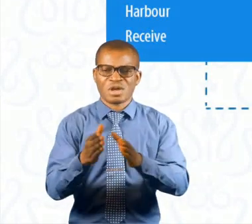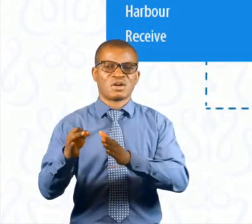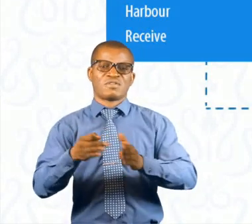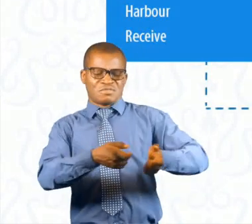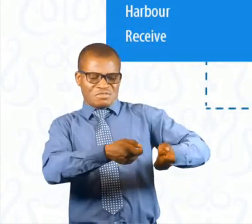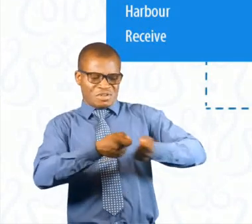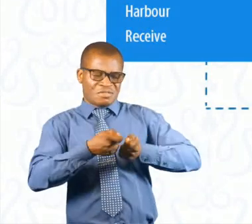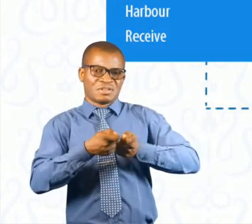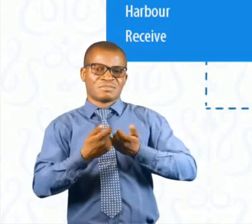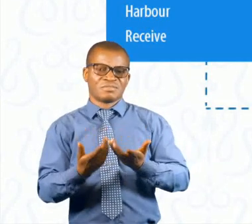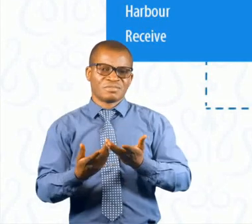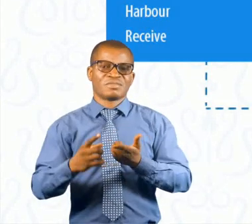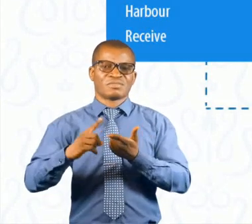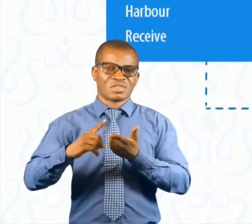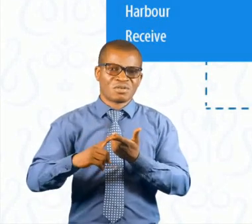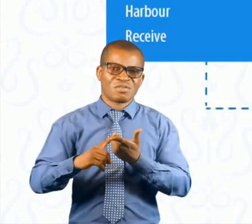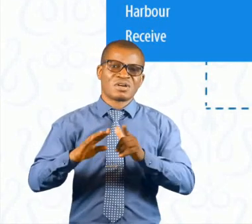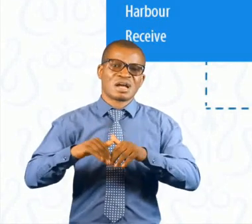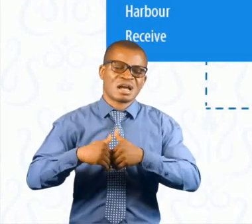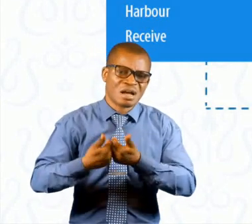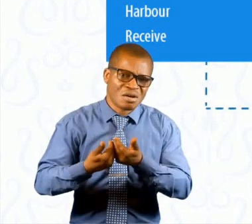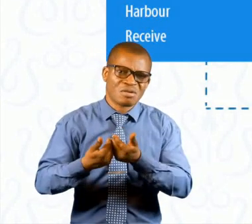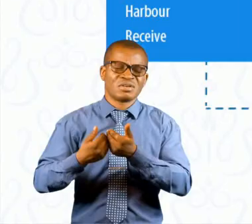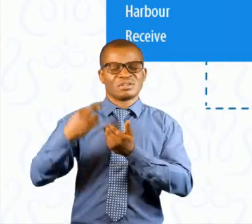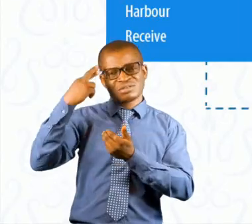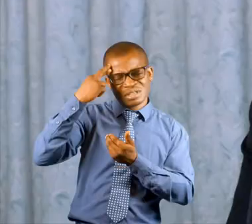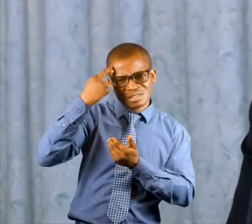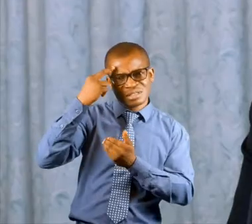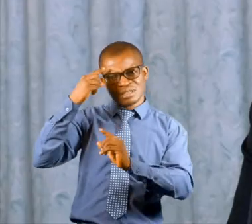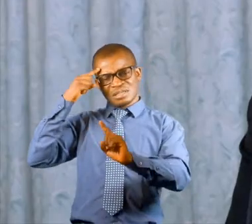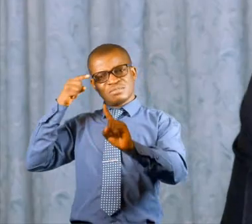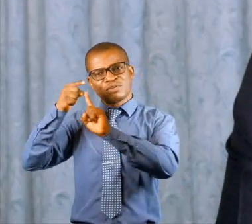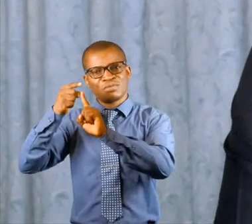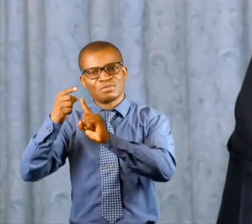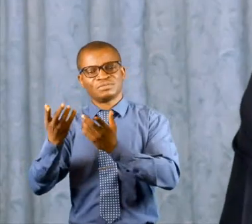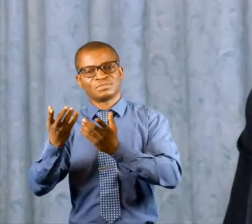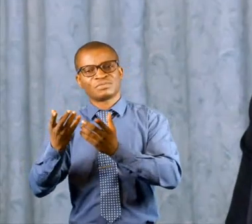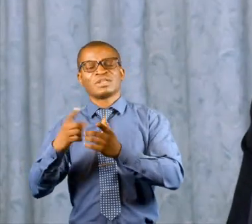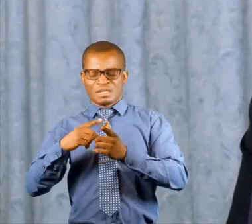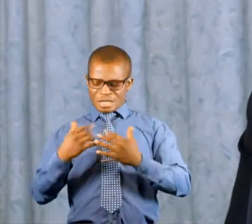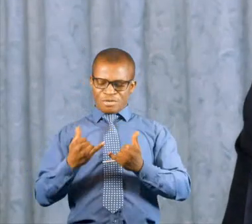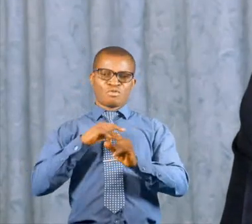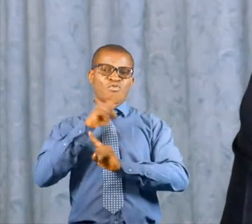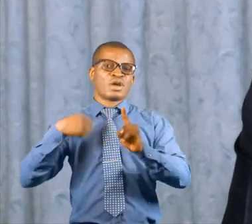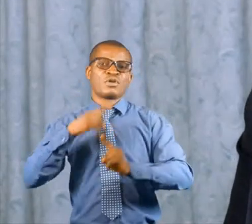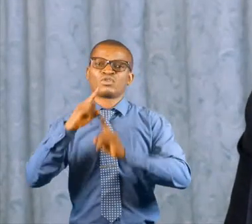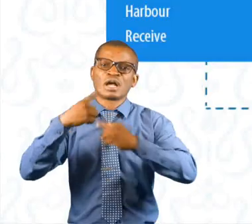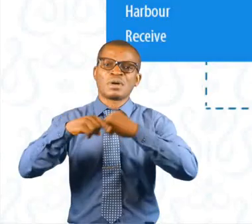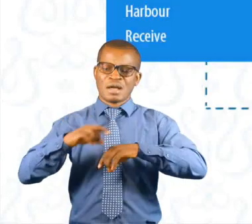of the elements. We talk of the means and the purpose. And when we talk about the act of